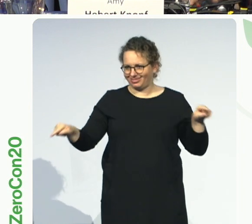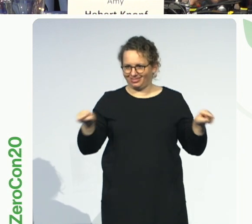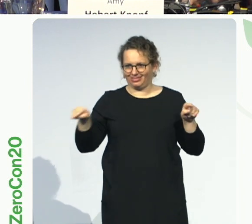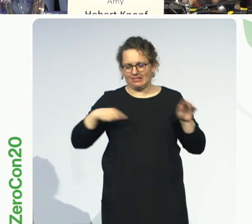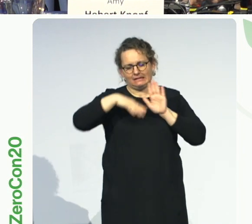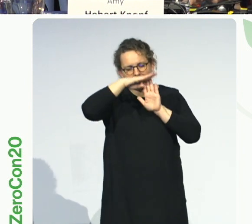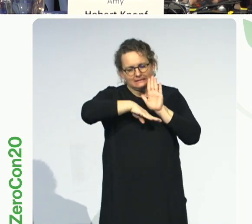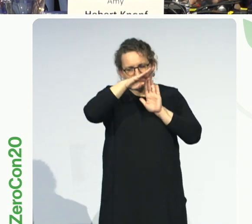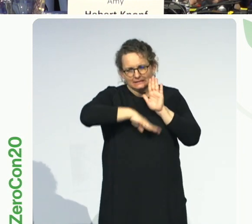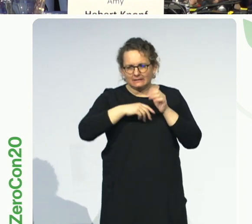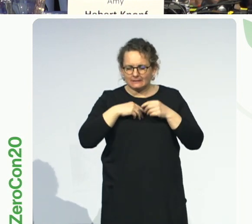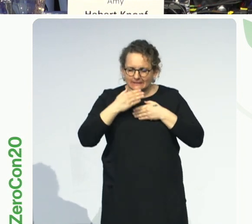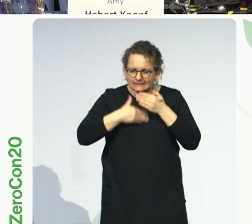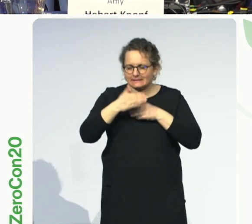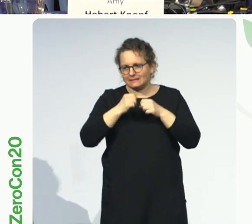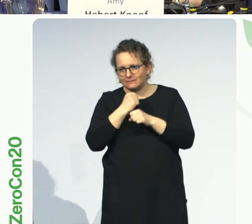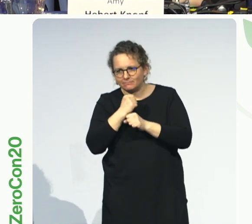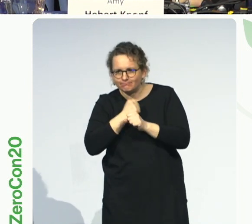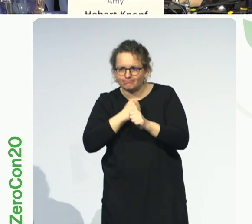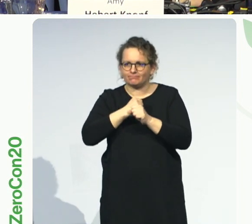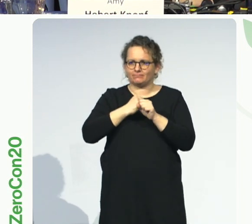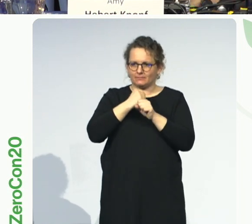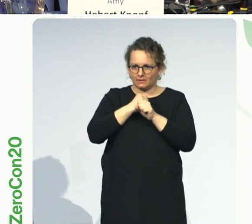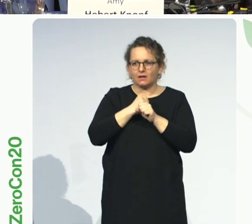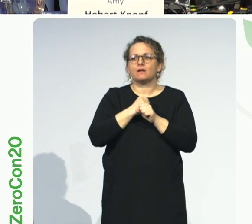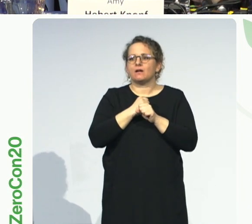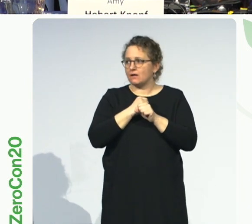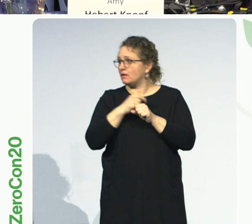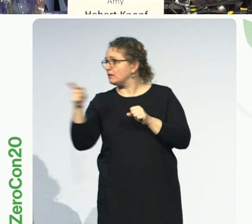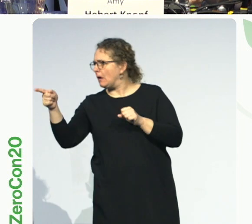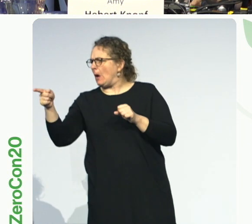for the deaf. So, thank you.